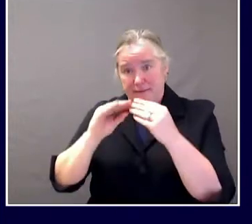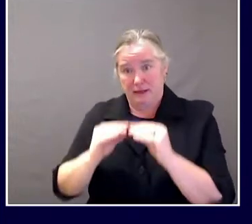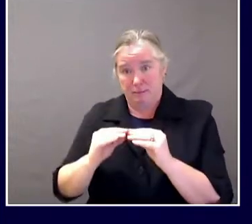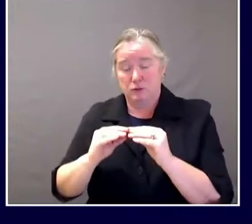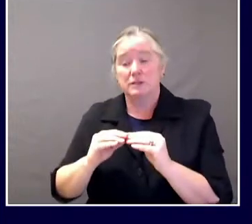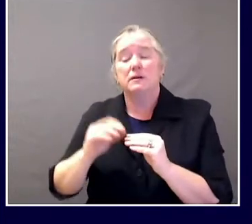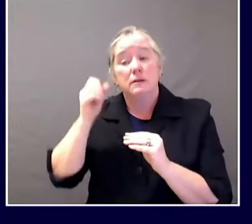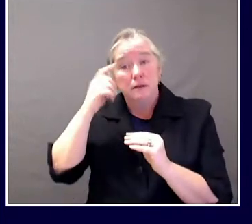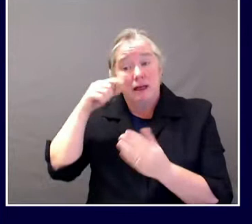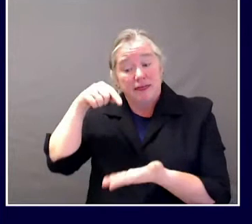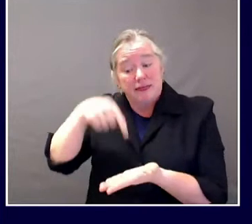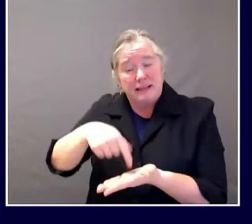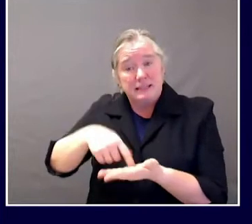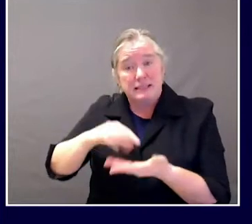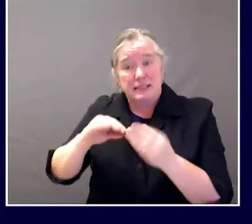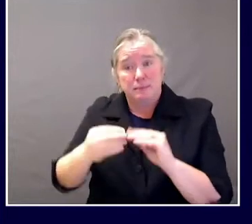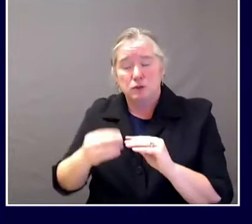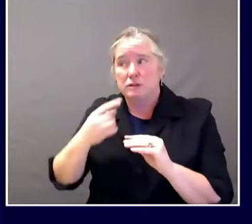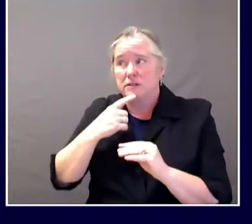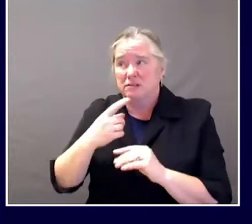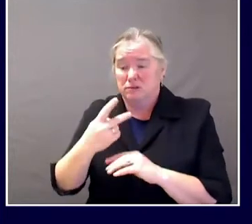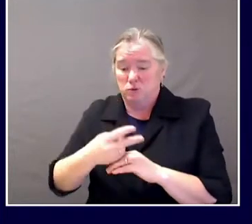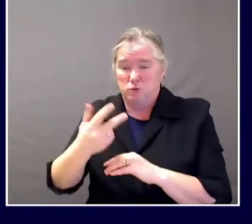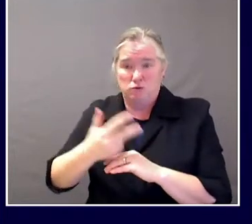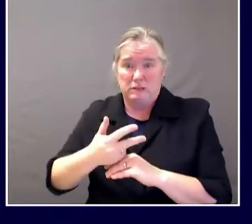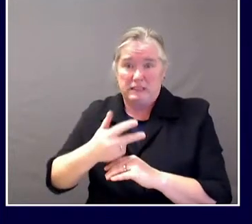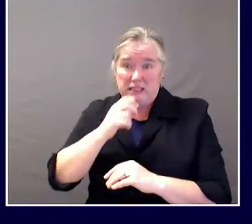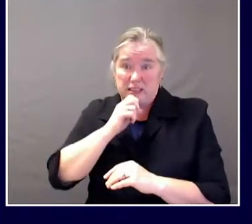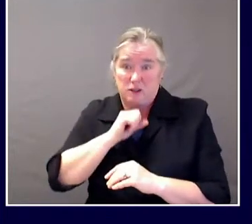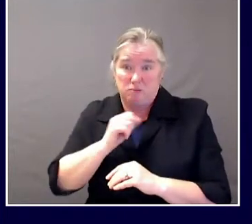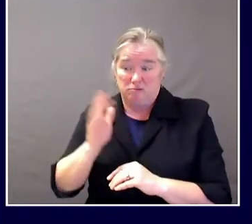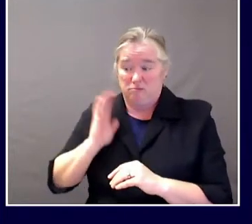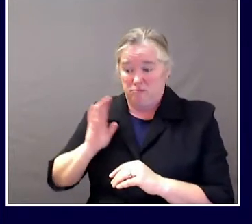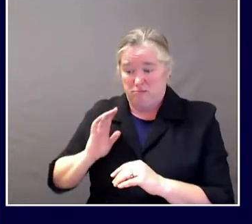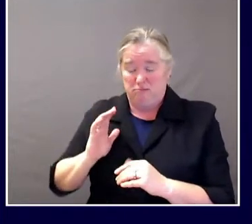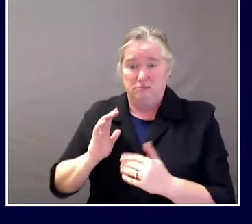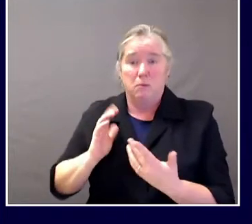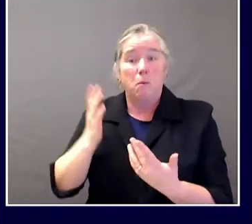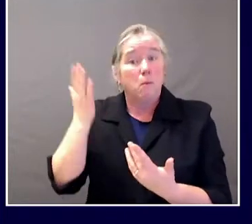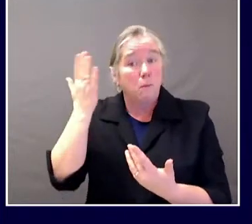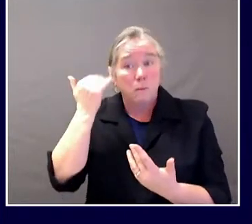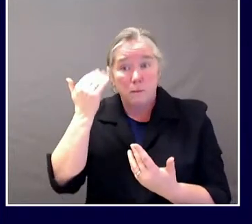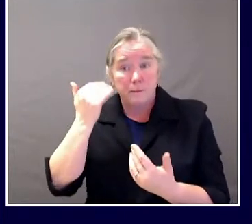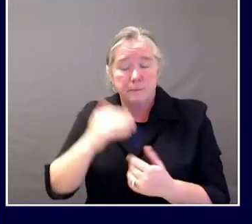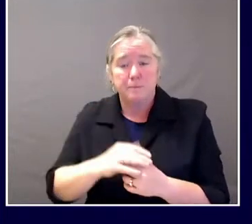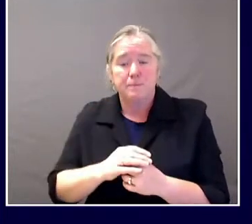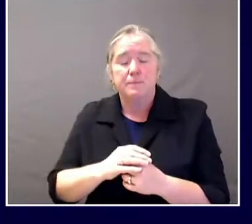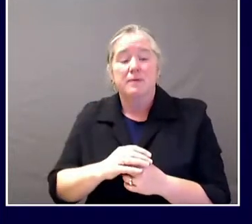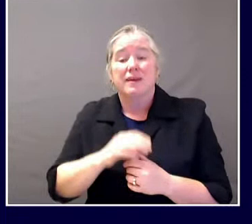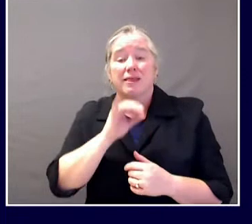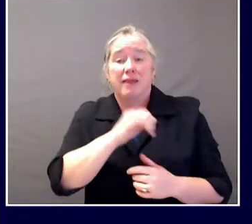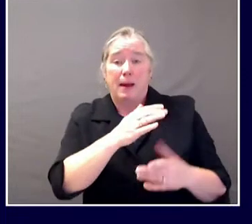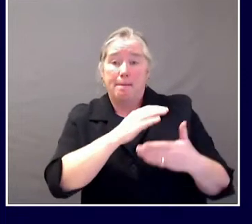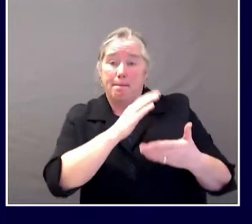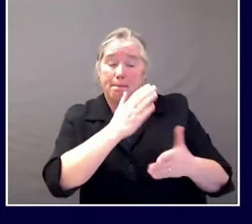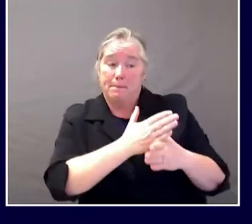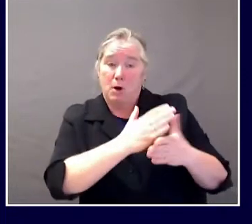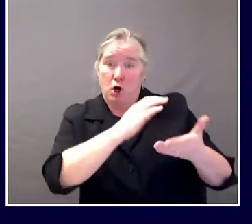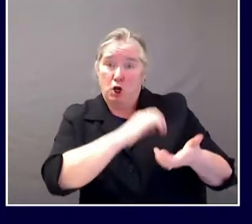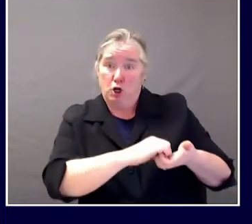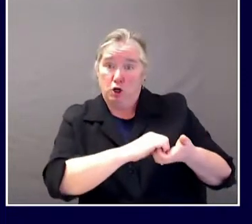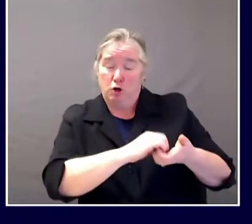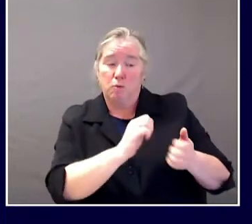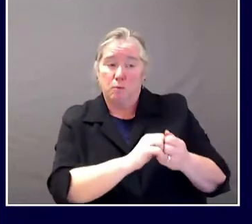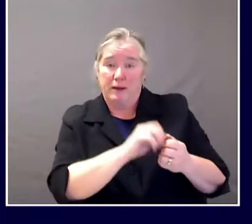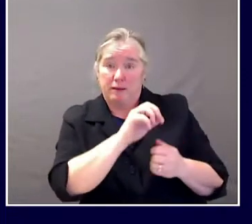have are several days old. And that is because the retail pharmacy partnerships are only required to report